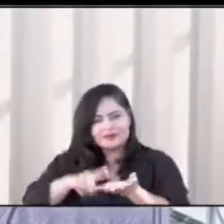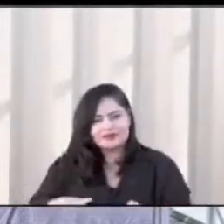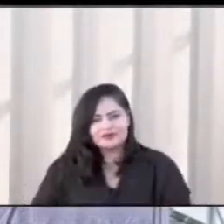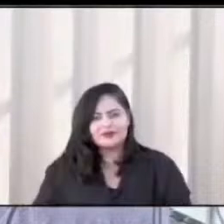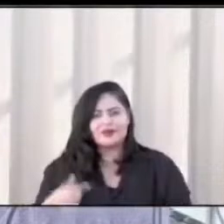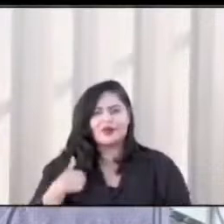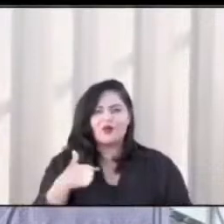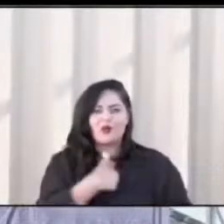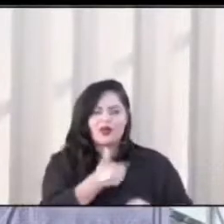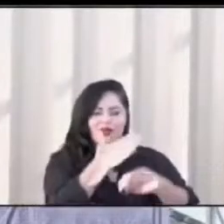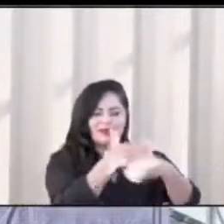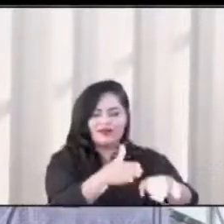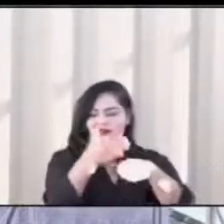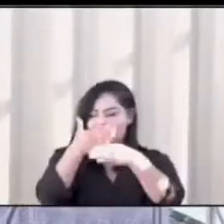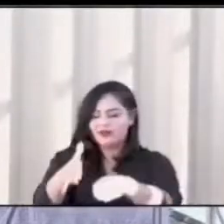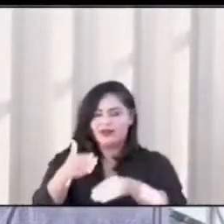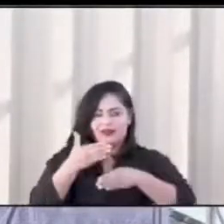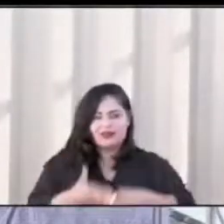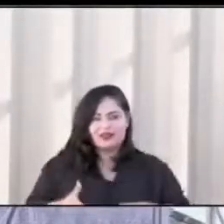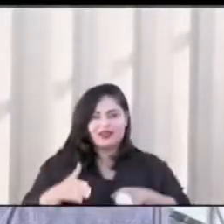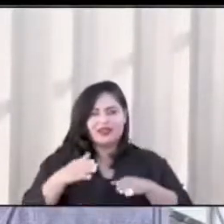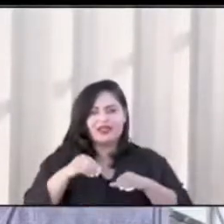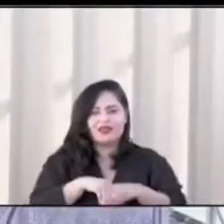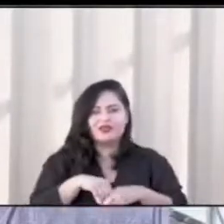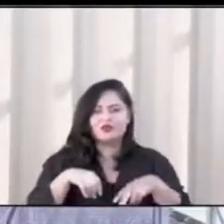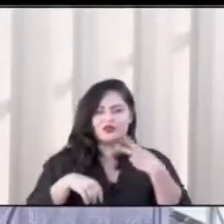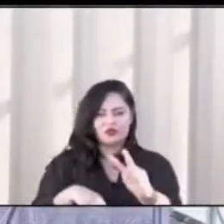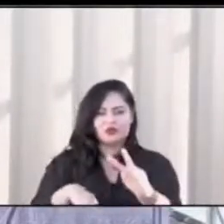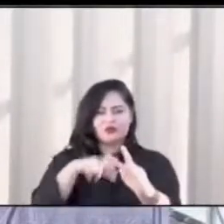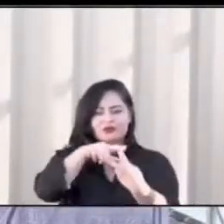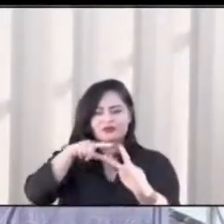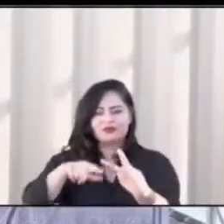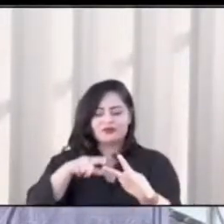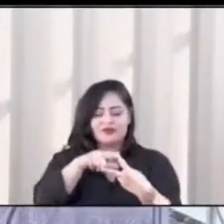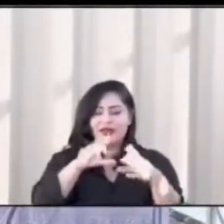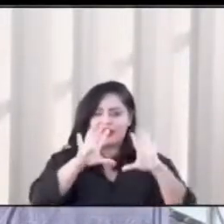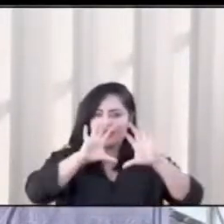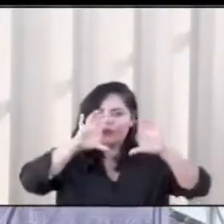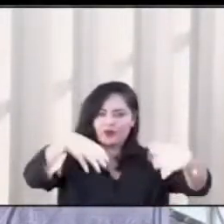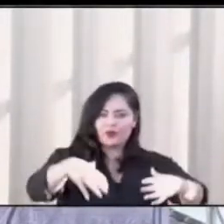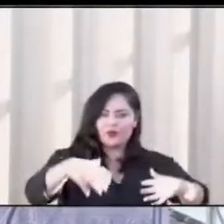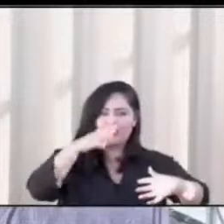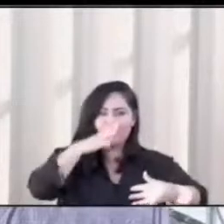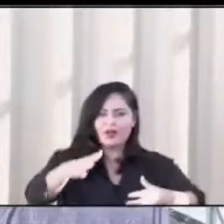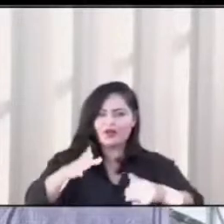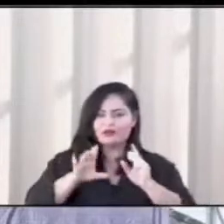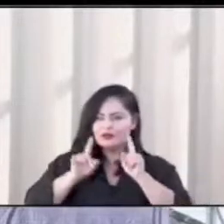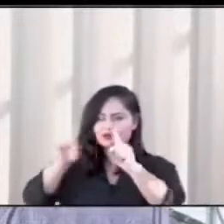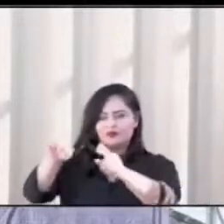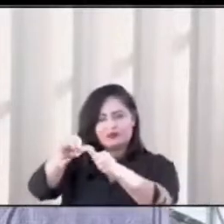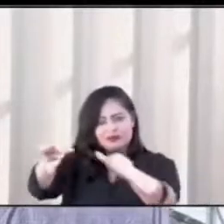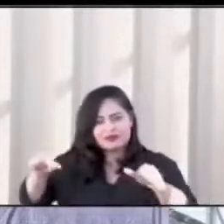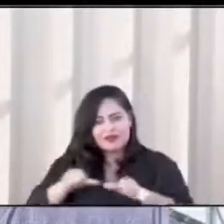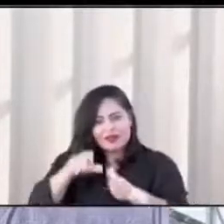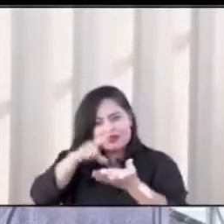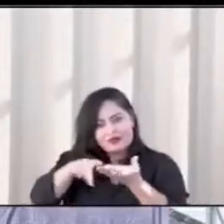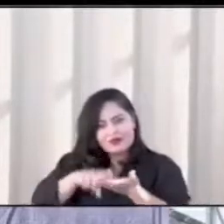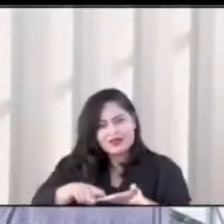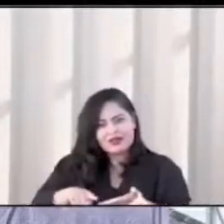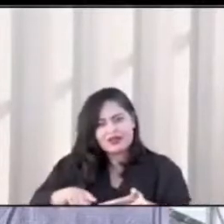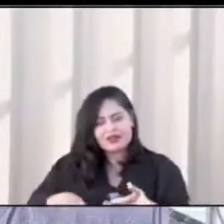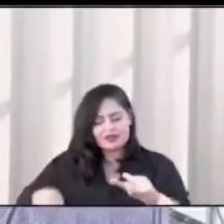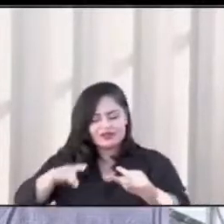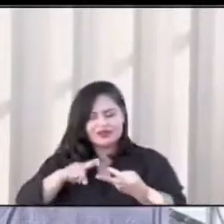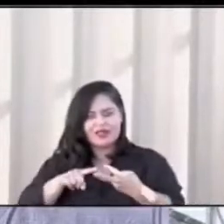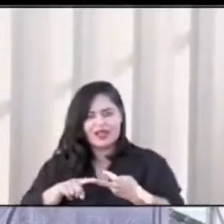by breaking investigators down into 2 components, a group that processes the scene and a group that follows investigative